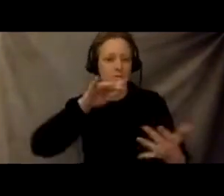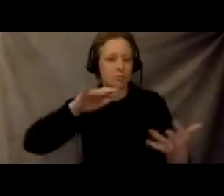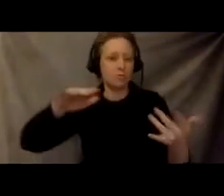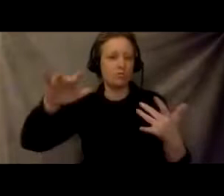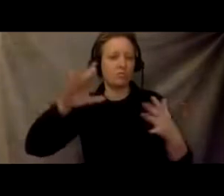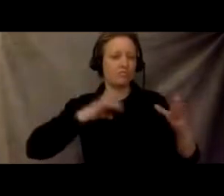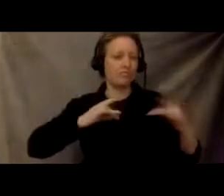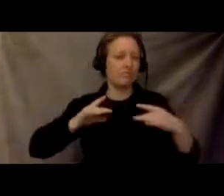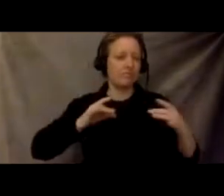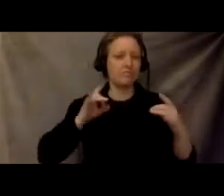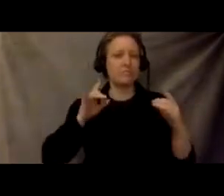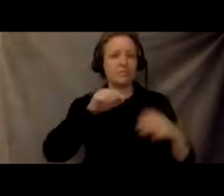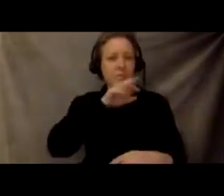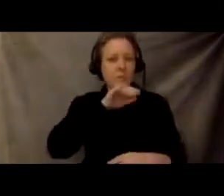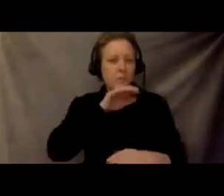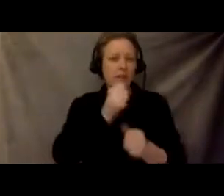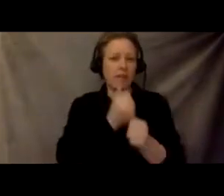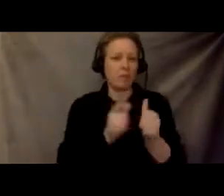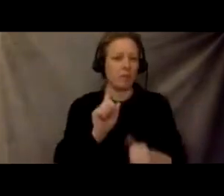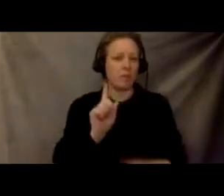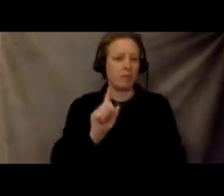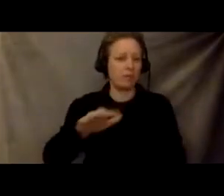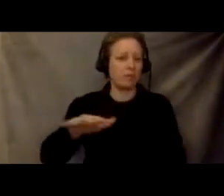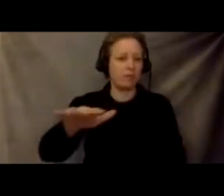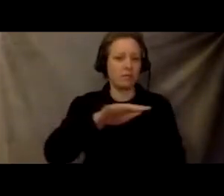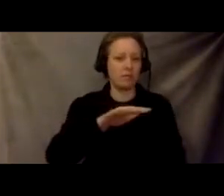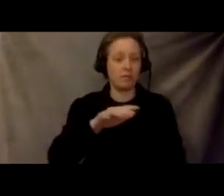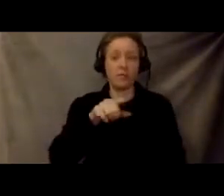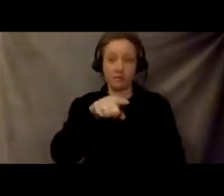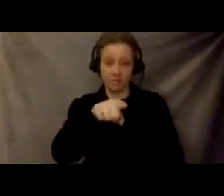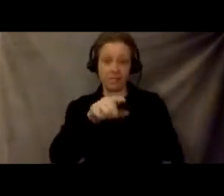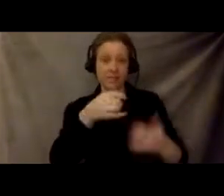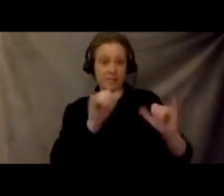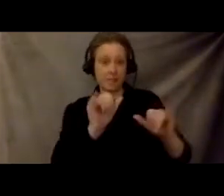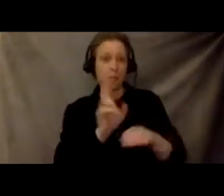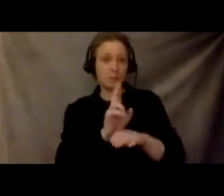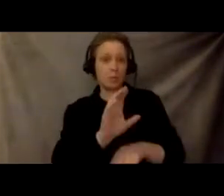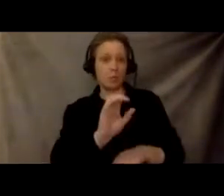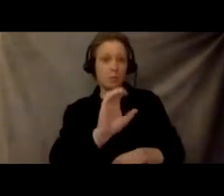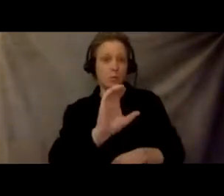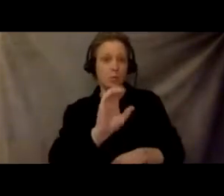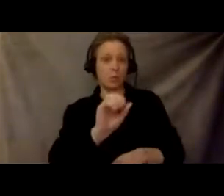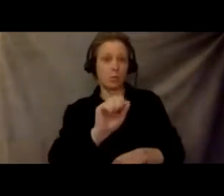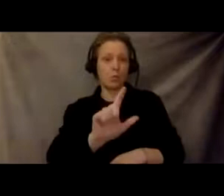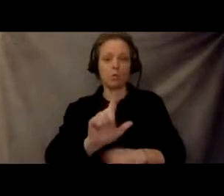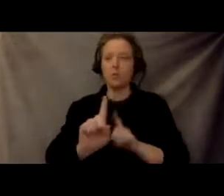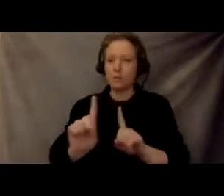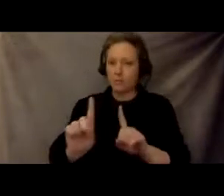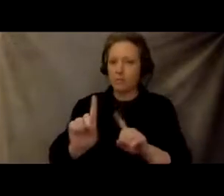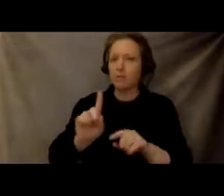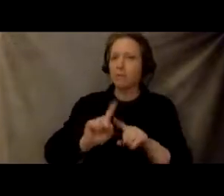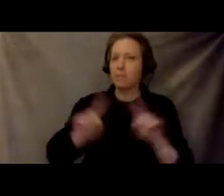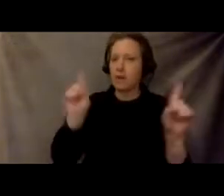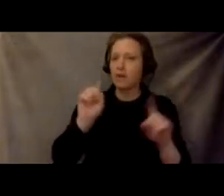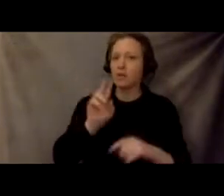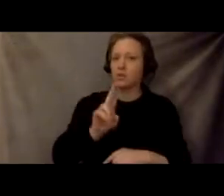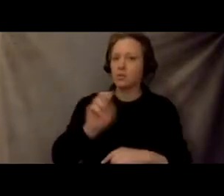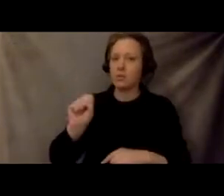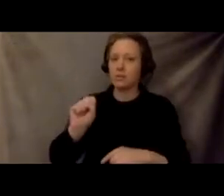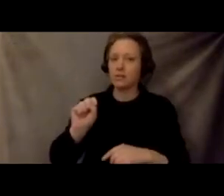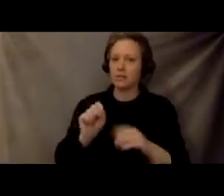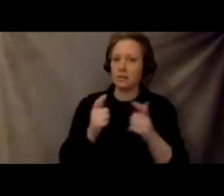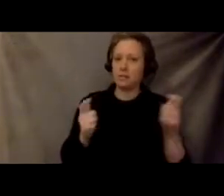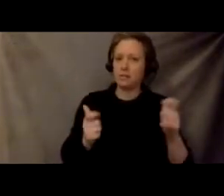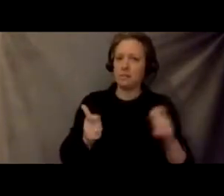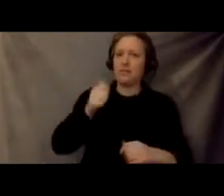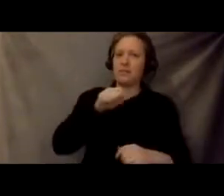they are continuing to use coal. But actually, US is one of the biggest polluters on the planet. And I think that